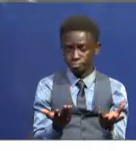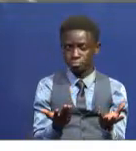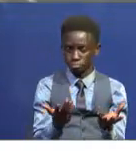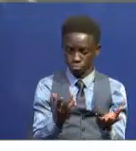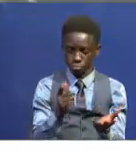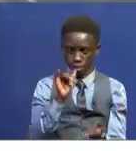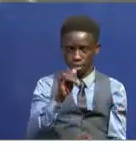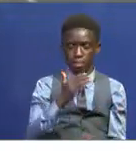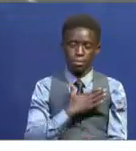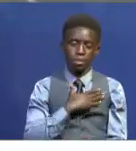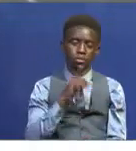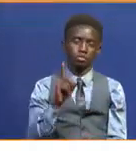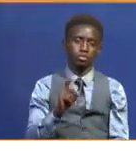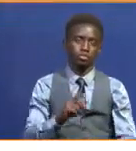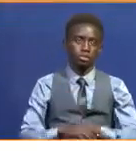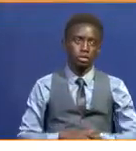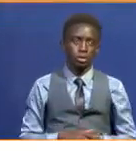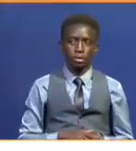of my Brian insights.